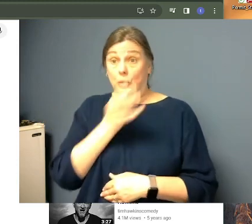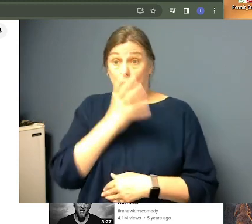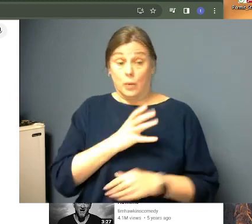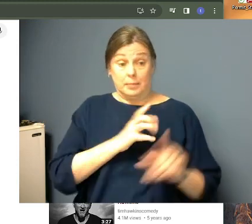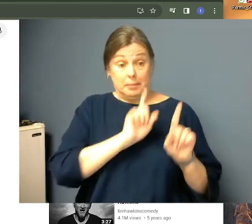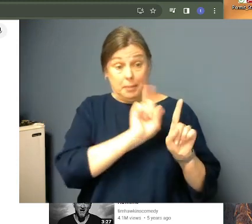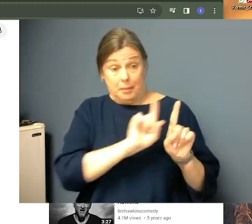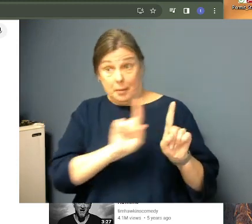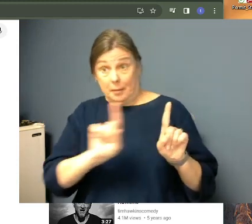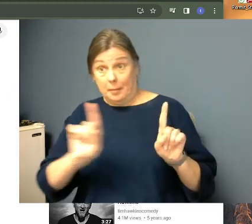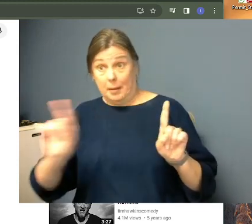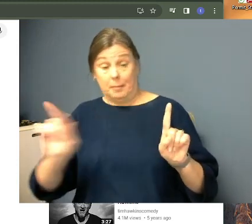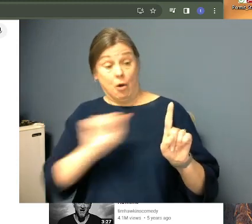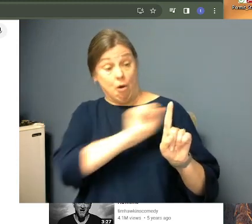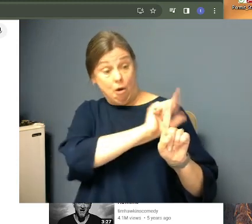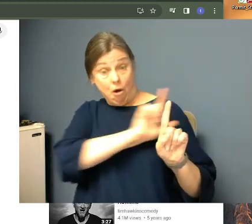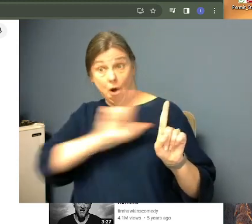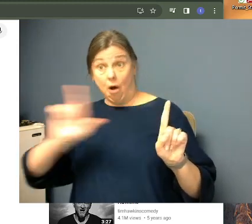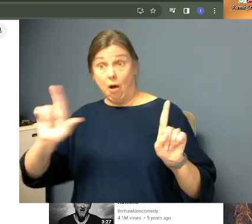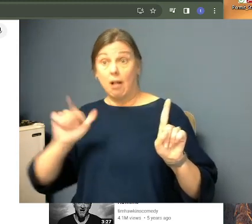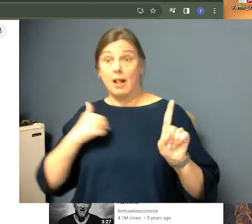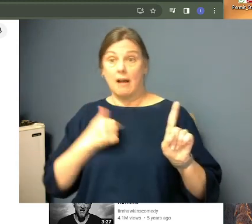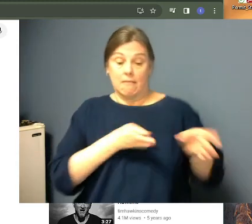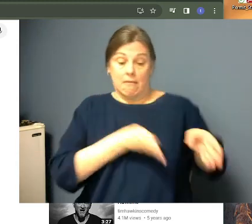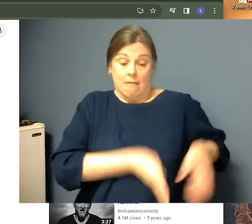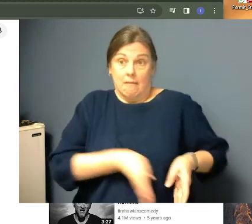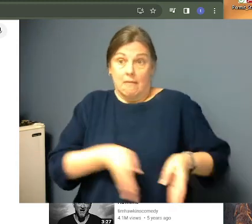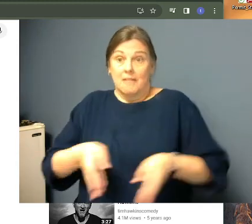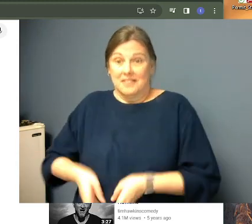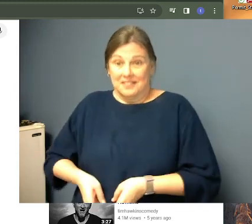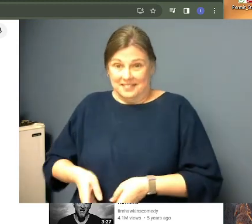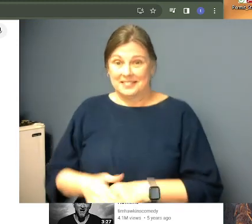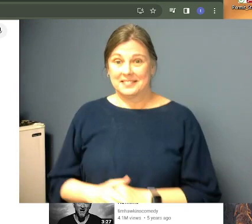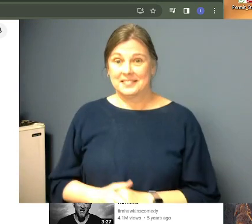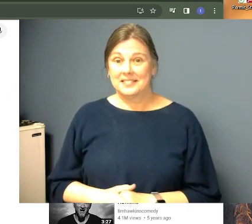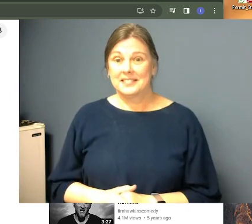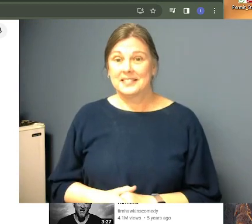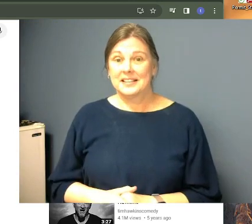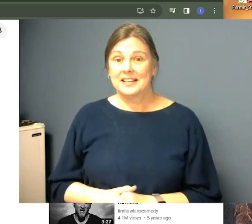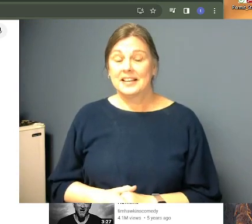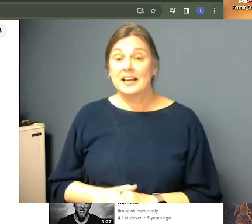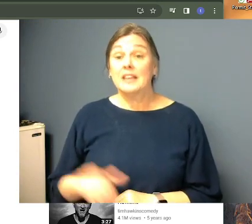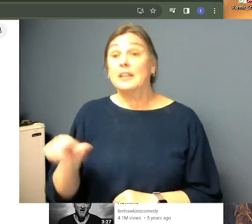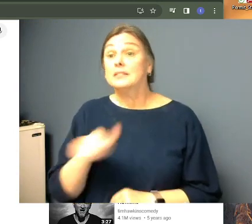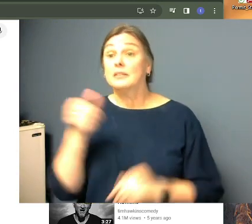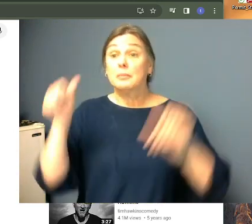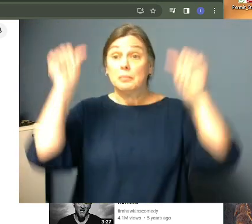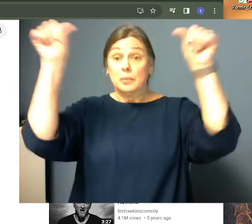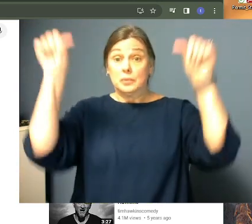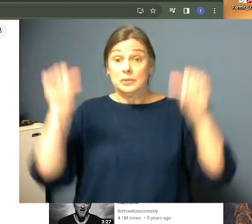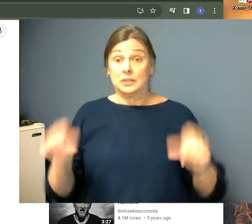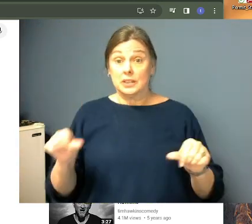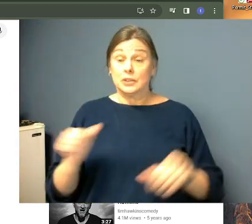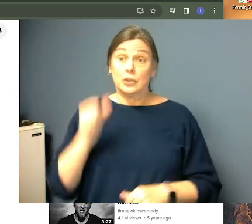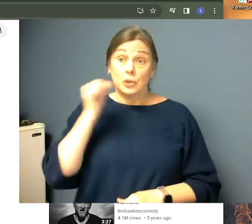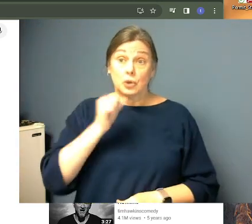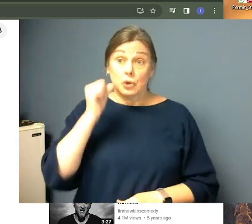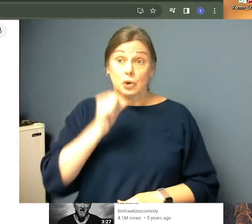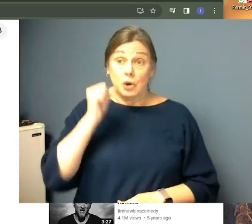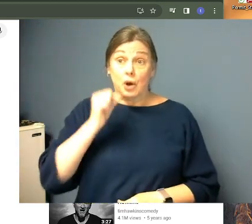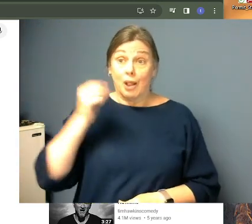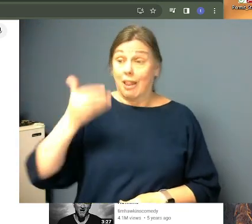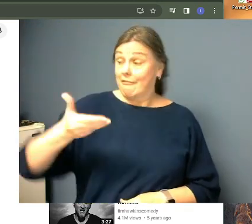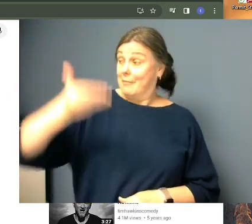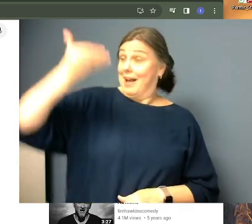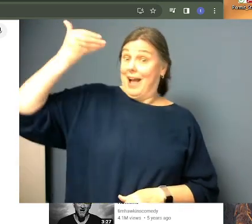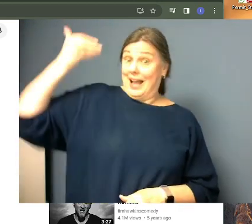change. The girl who left behind is still behind him. She's a wow. Now, there was one like that in World War